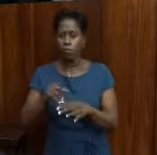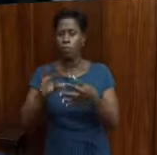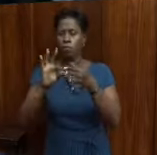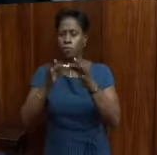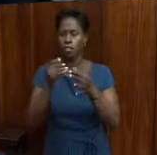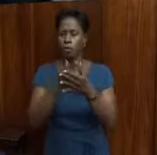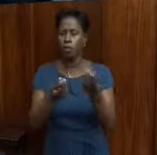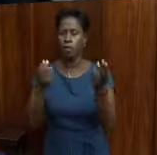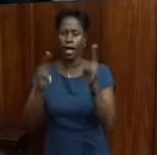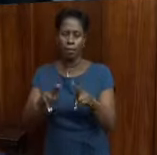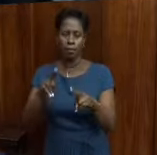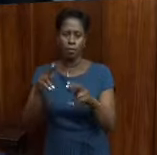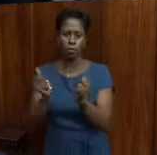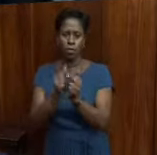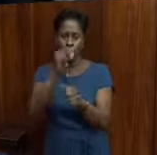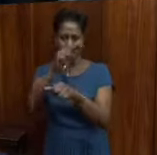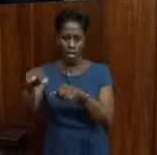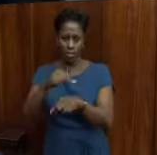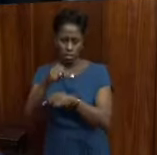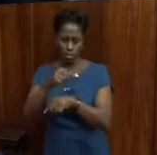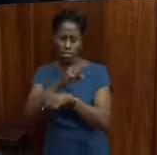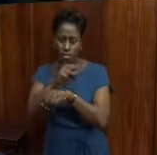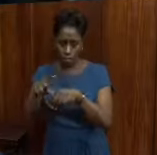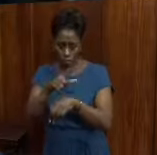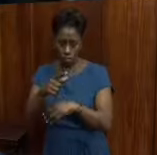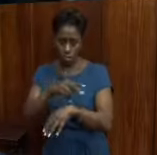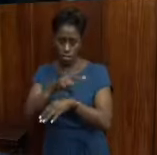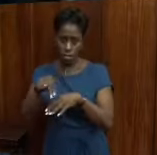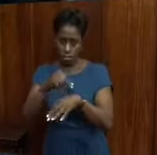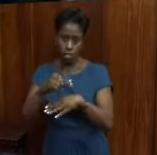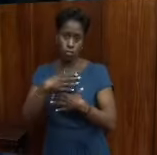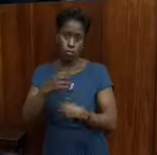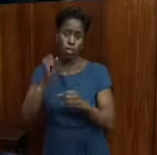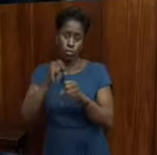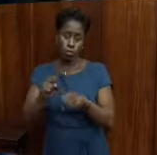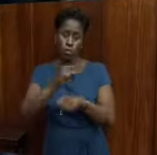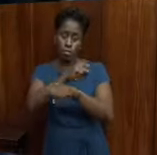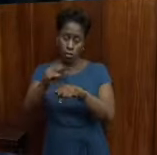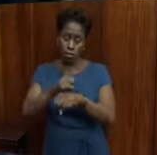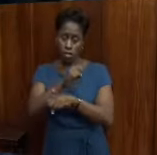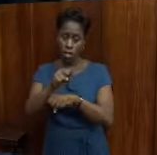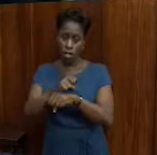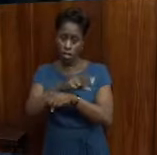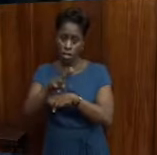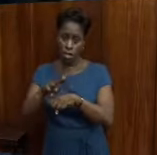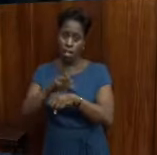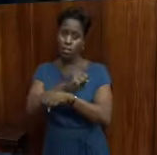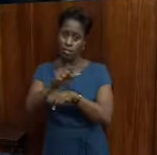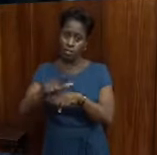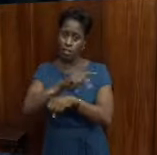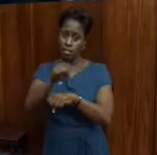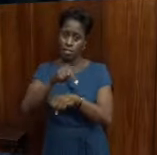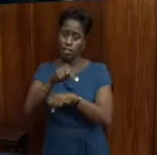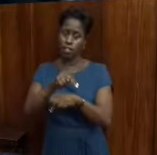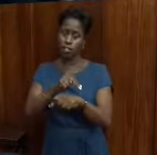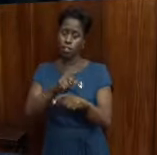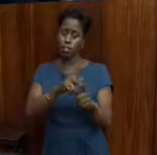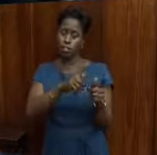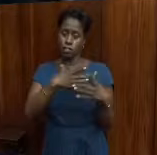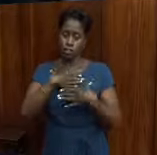of disrespect by reinstating the annual submission to the National Trust in the amount